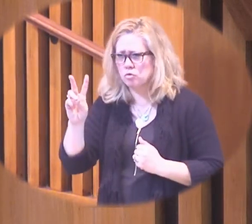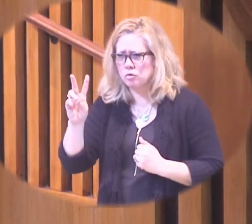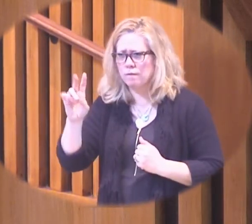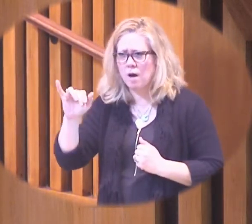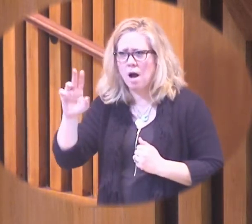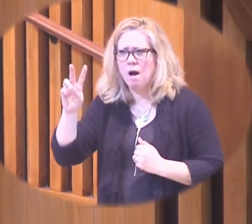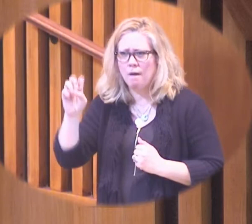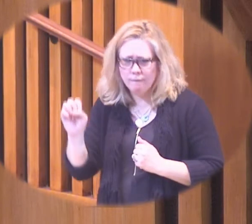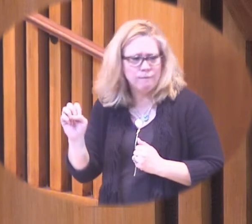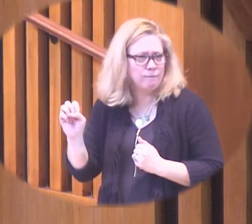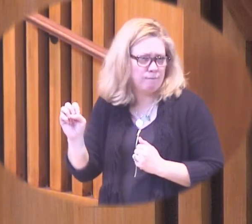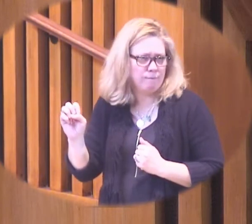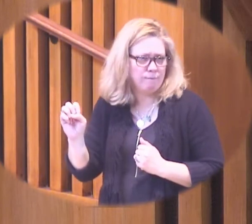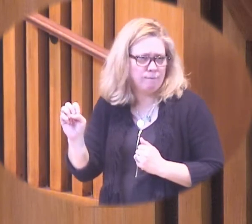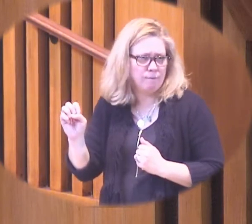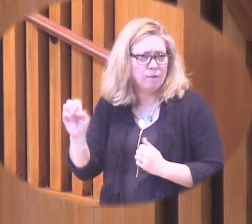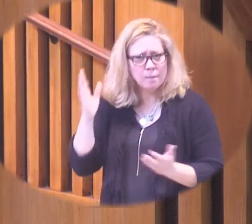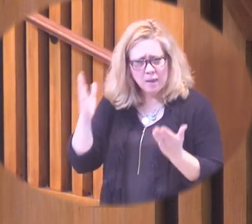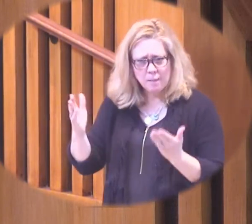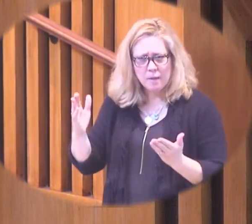limited as it may be now